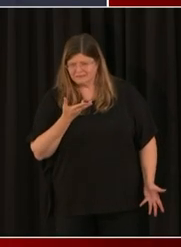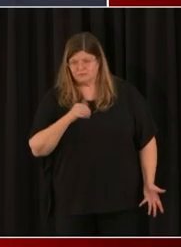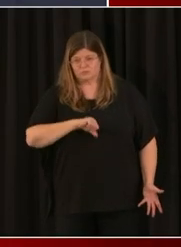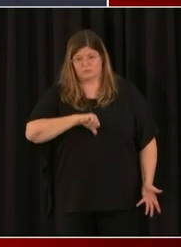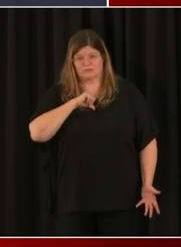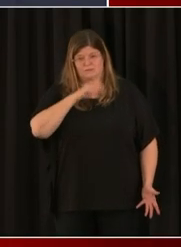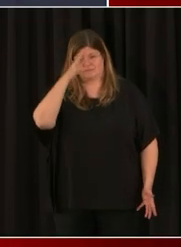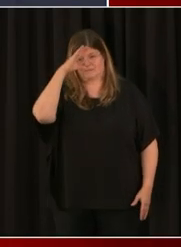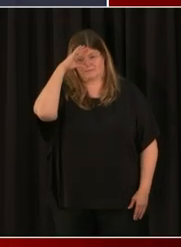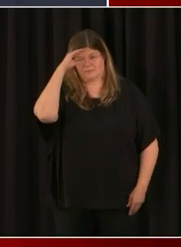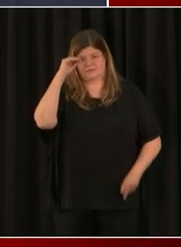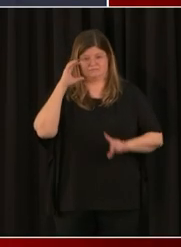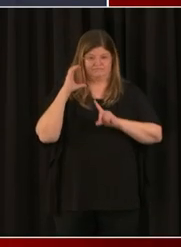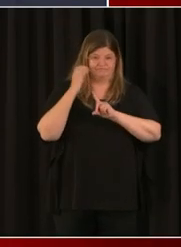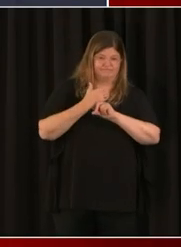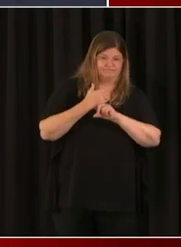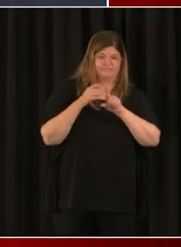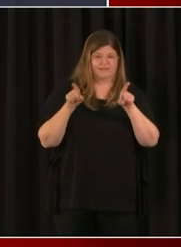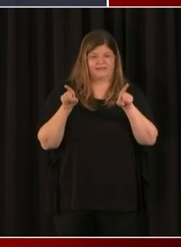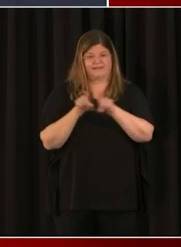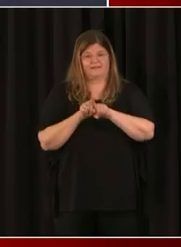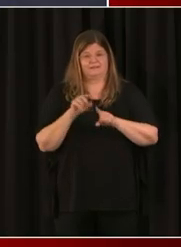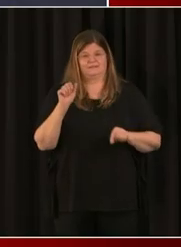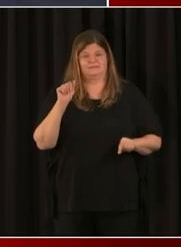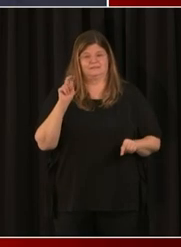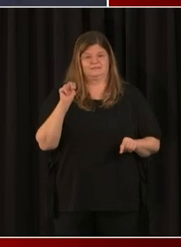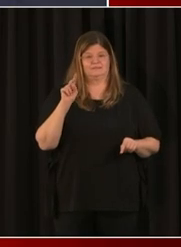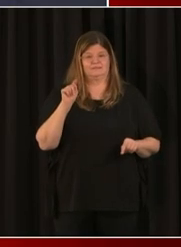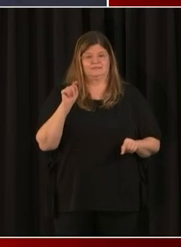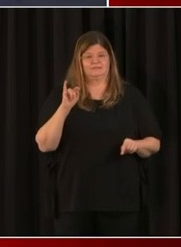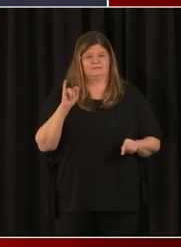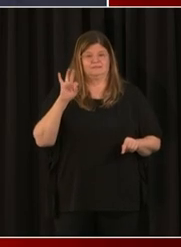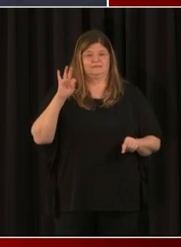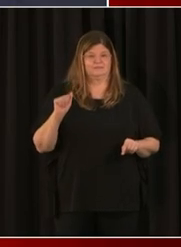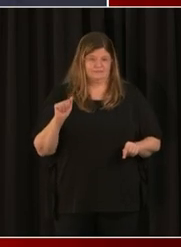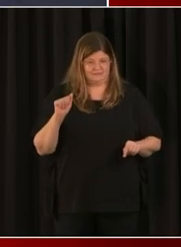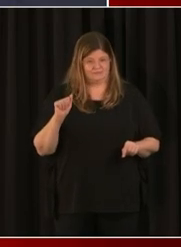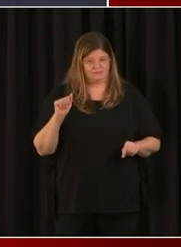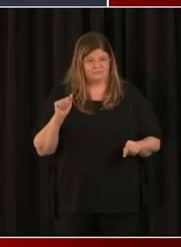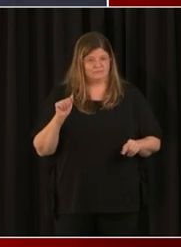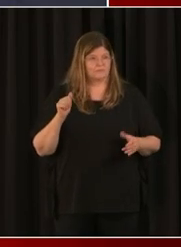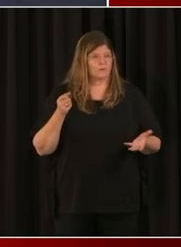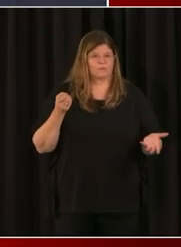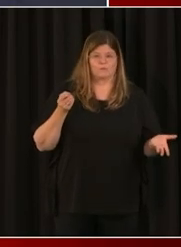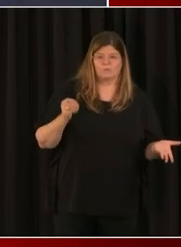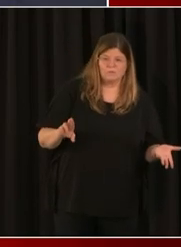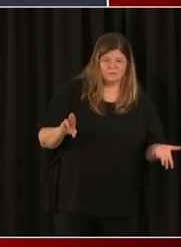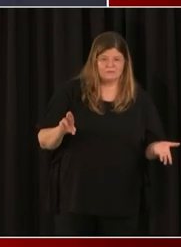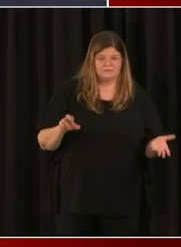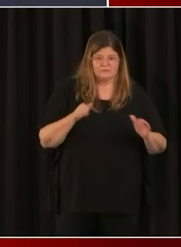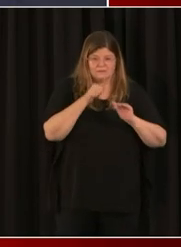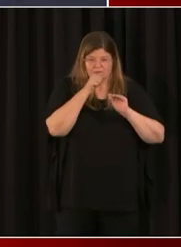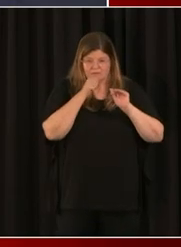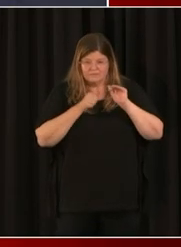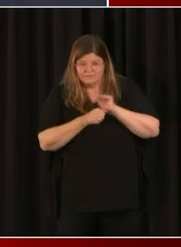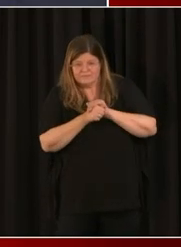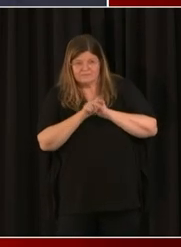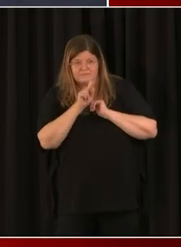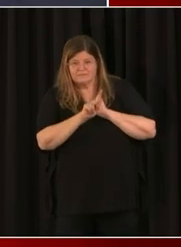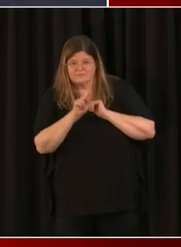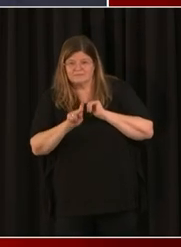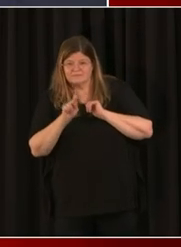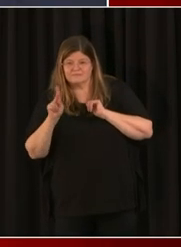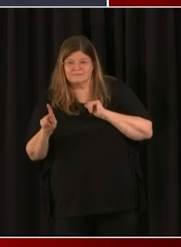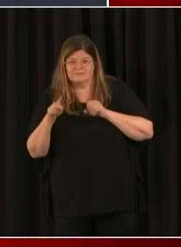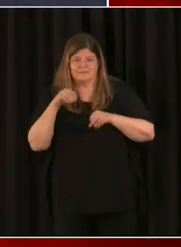armed encampment. Can you be a little bit more specific with the members of the public about what law enforcement is been seeing and what you're most concerned about?